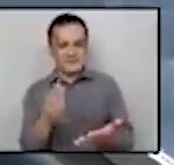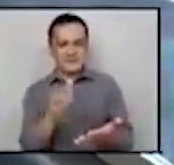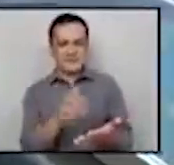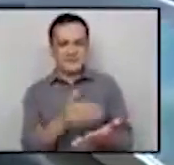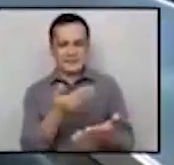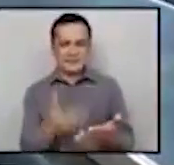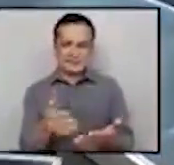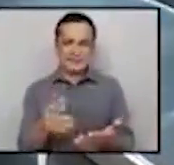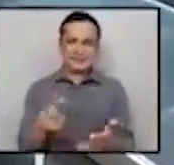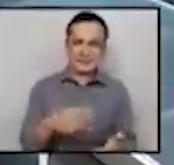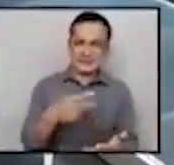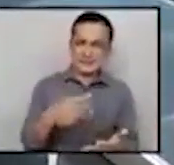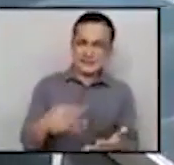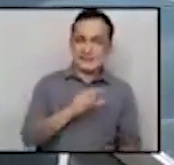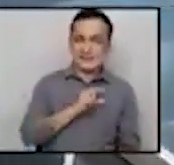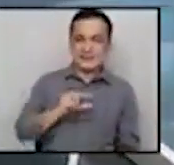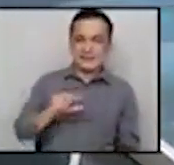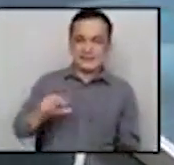dancing